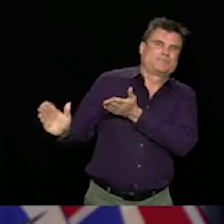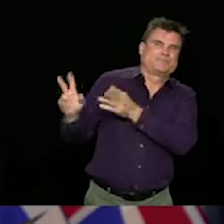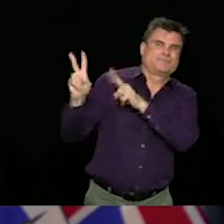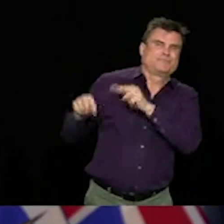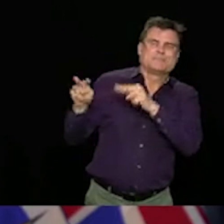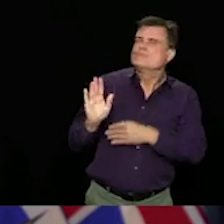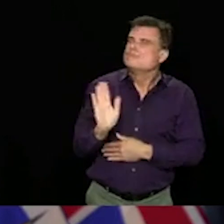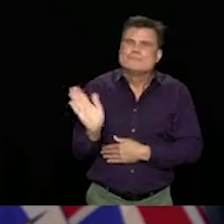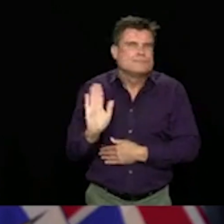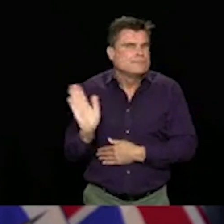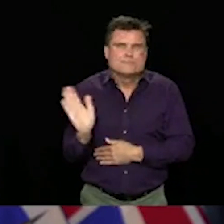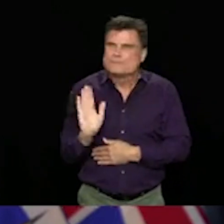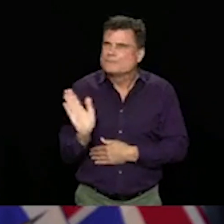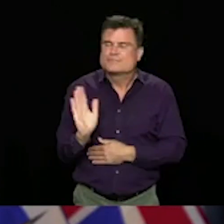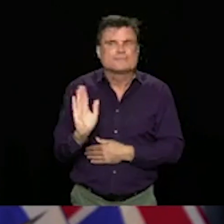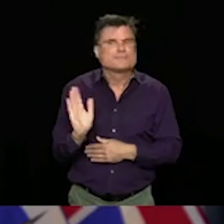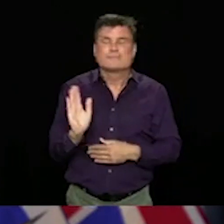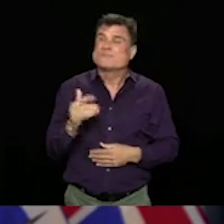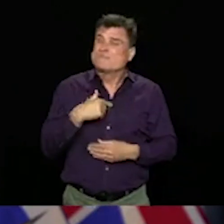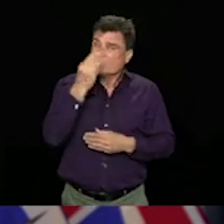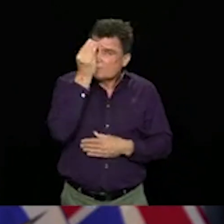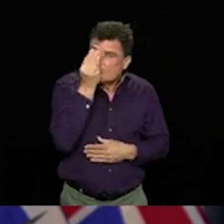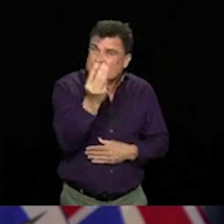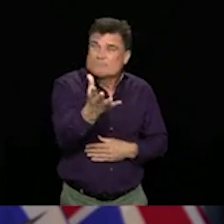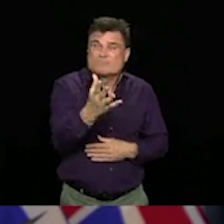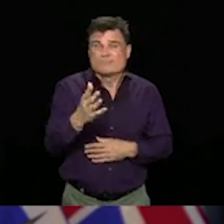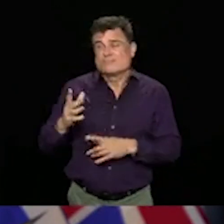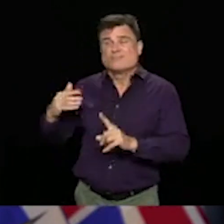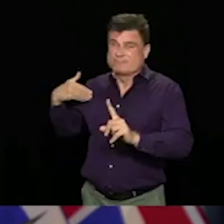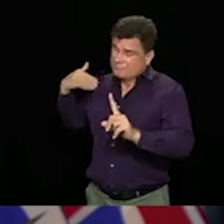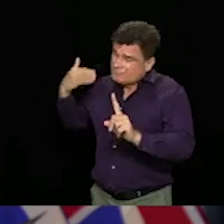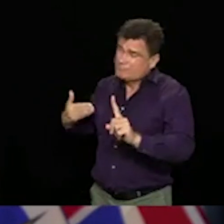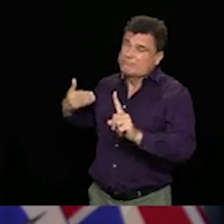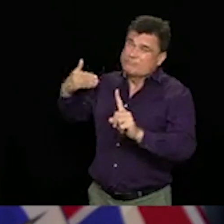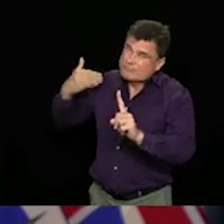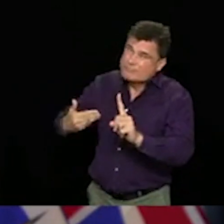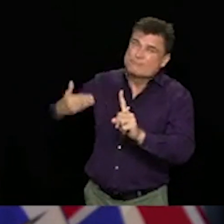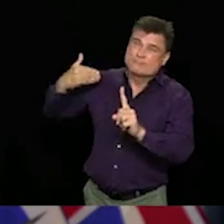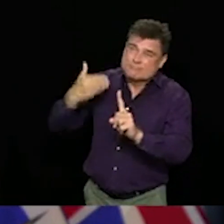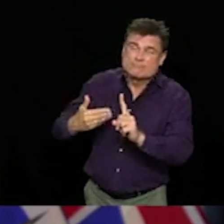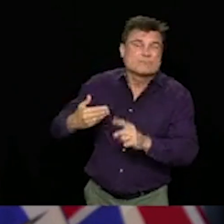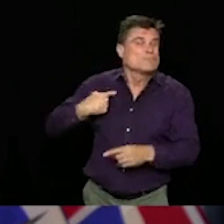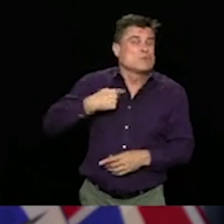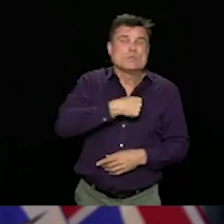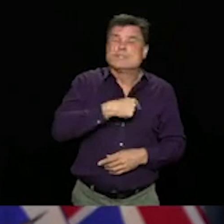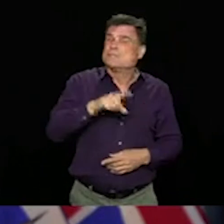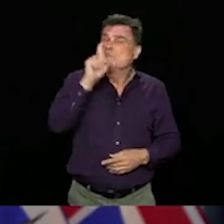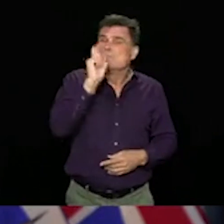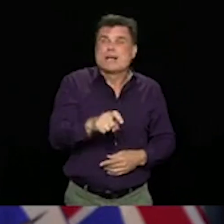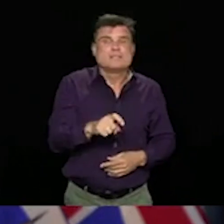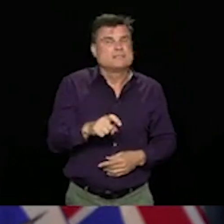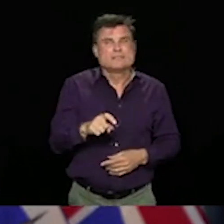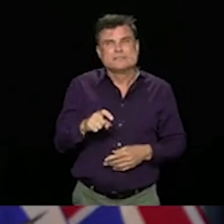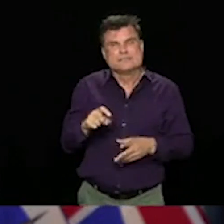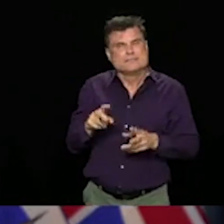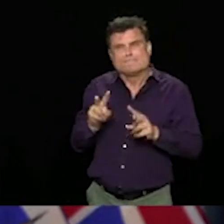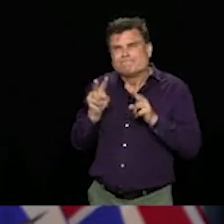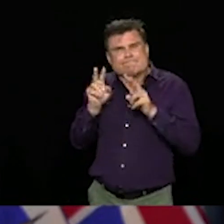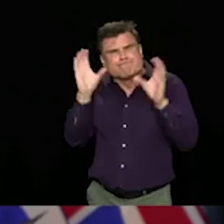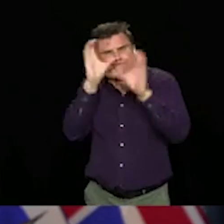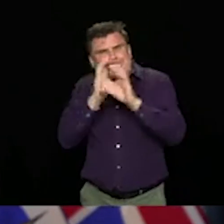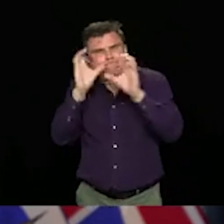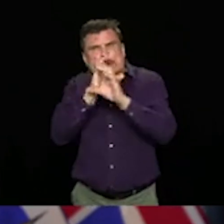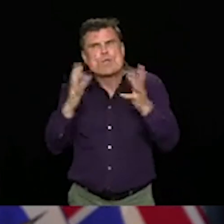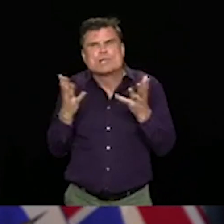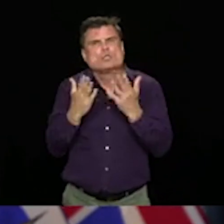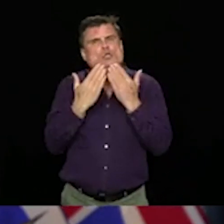system. And I have called for this before. We must look at alternatives to the criminal justice system to support people